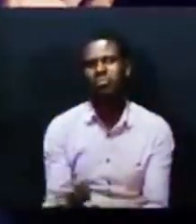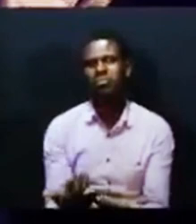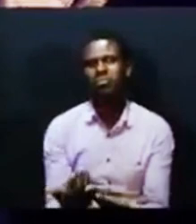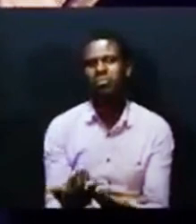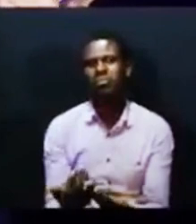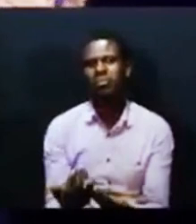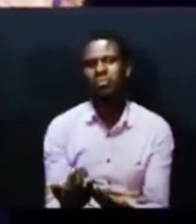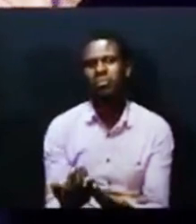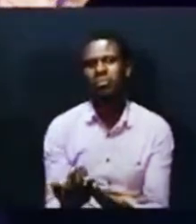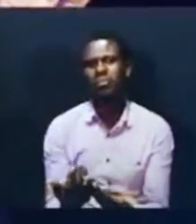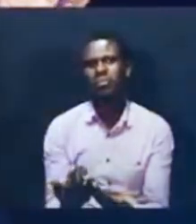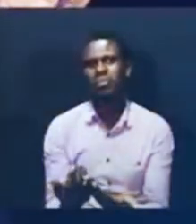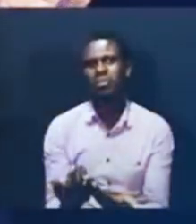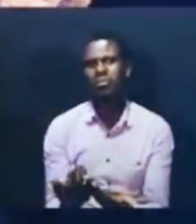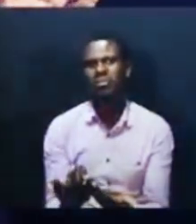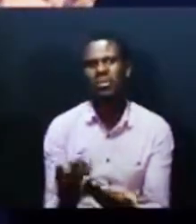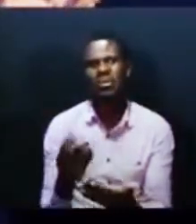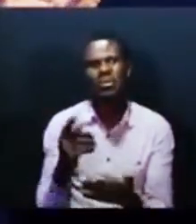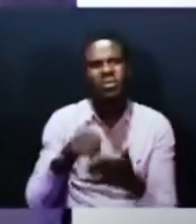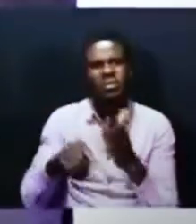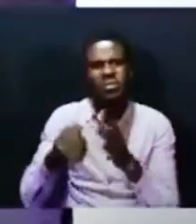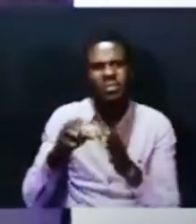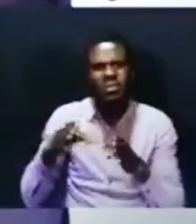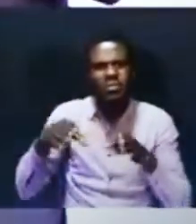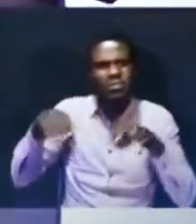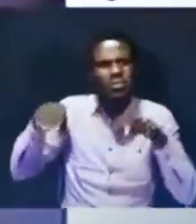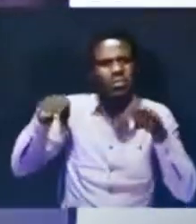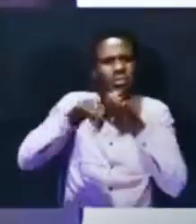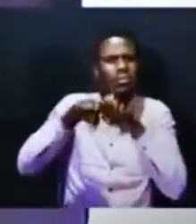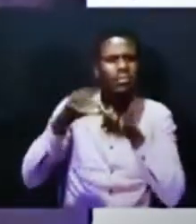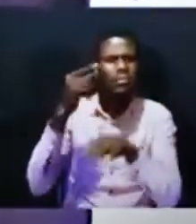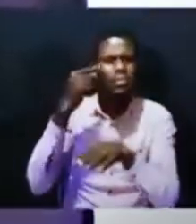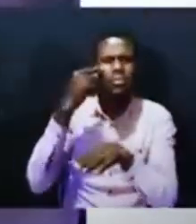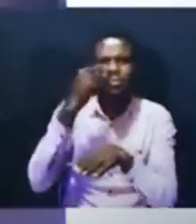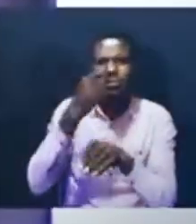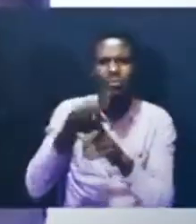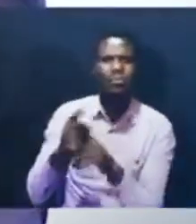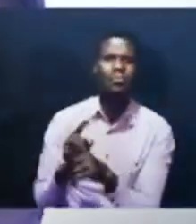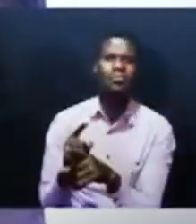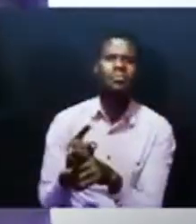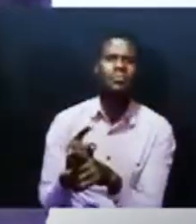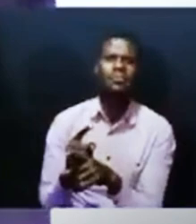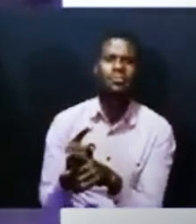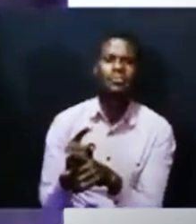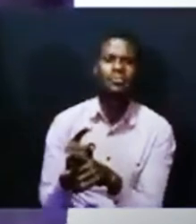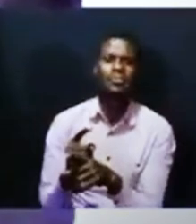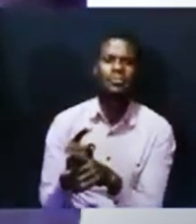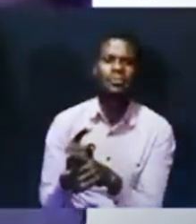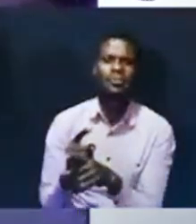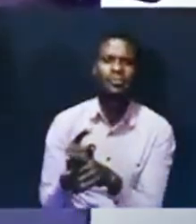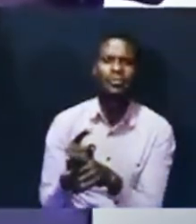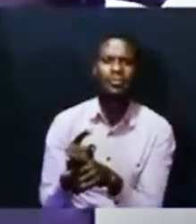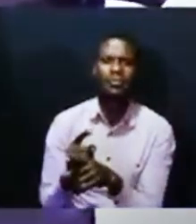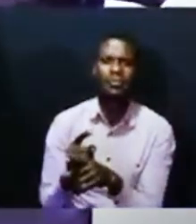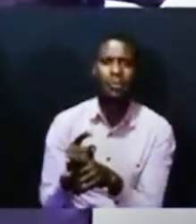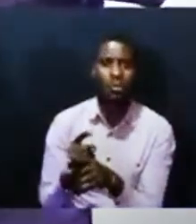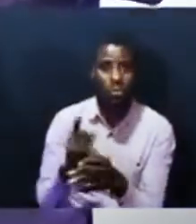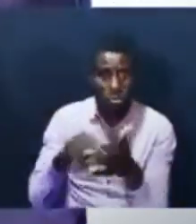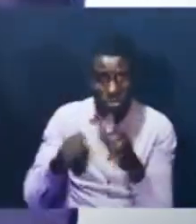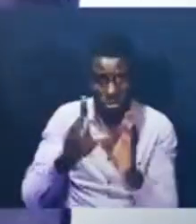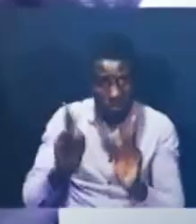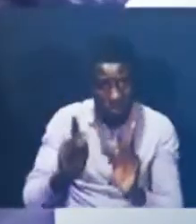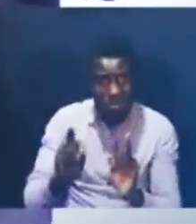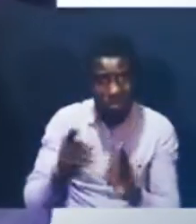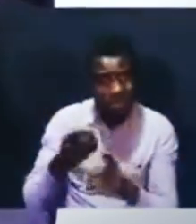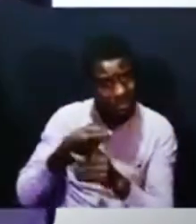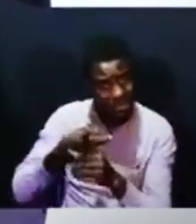eyes from? A day and I will done when he at your free home. Will it hurt Jesus? So